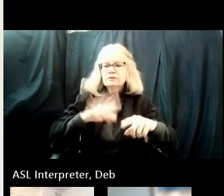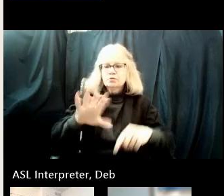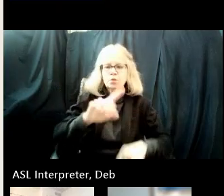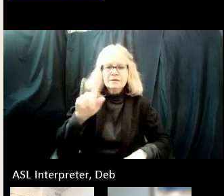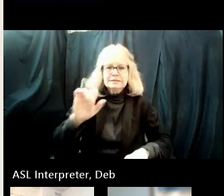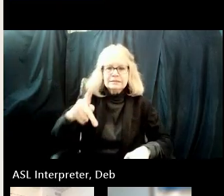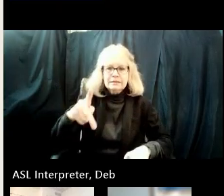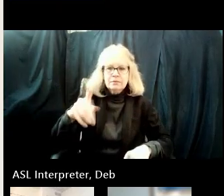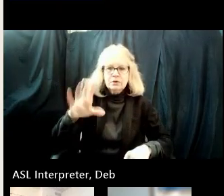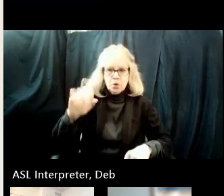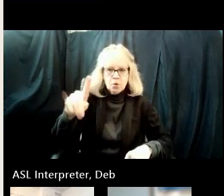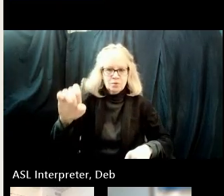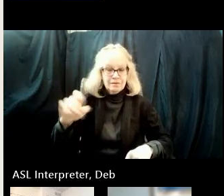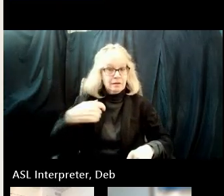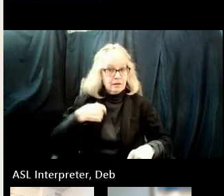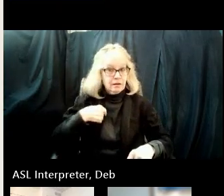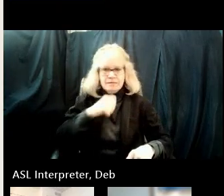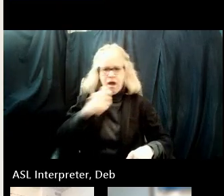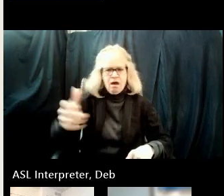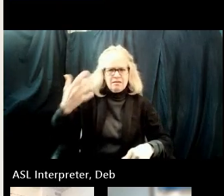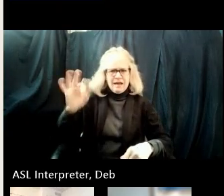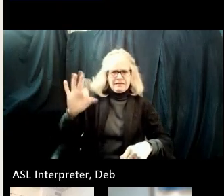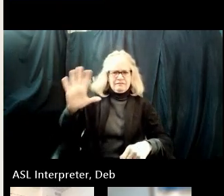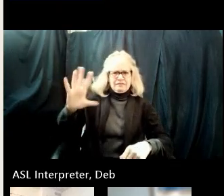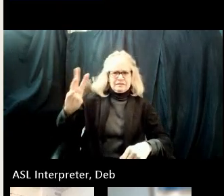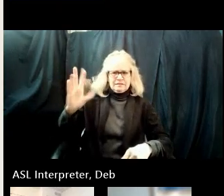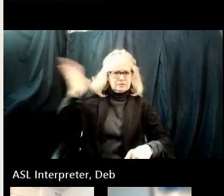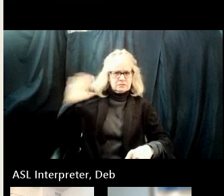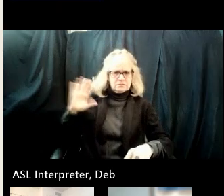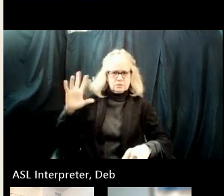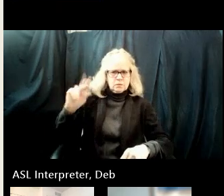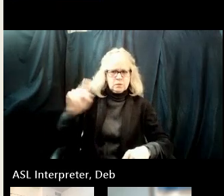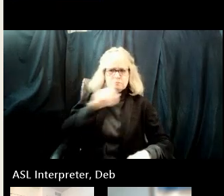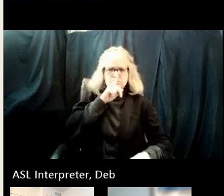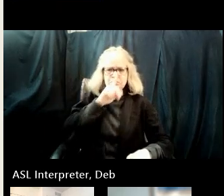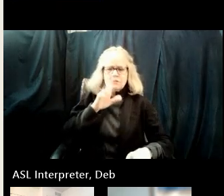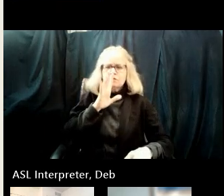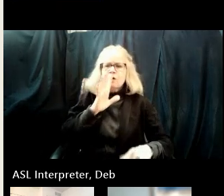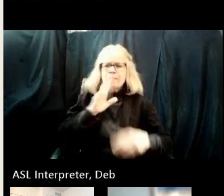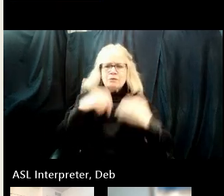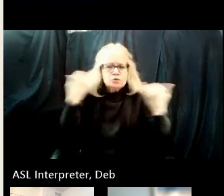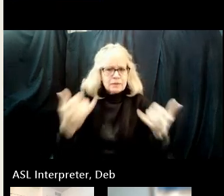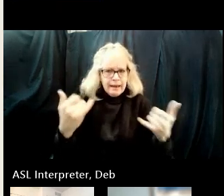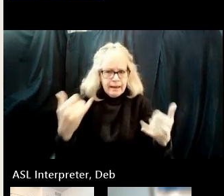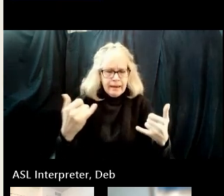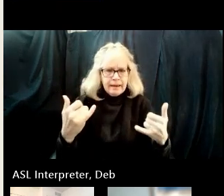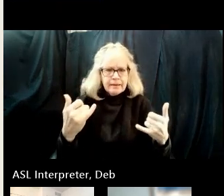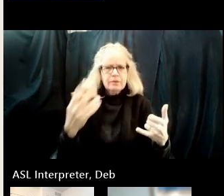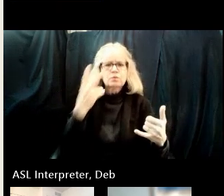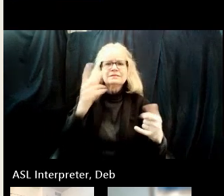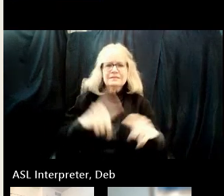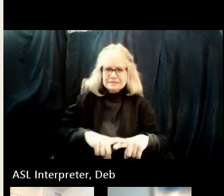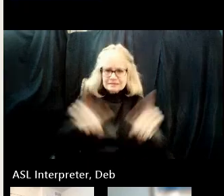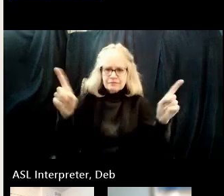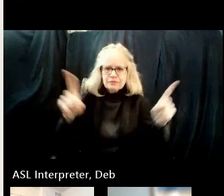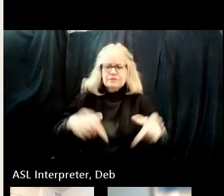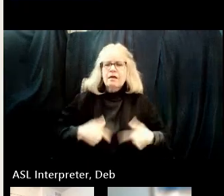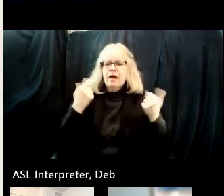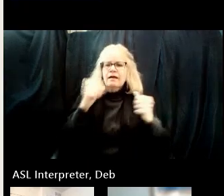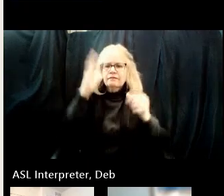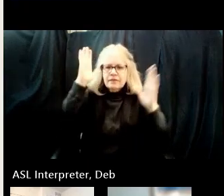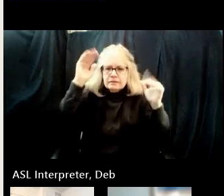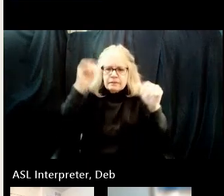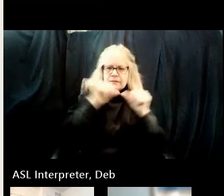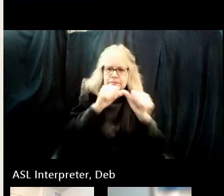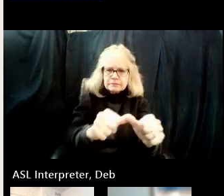1950, 60. I'm talking about today. We still see these significant differences in life expectancy based upon where you